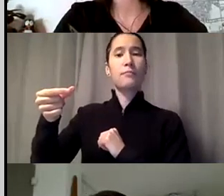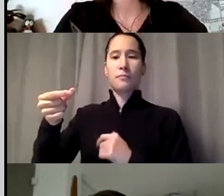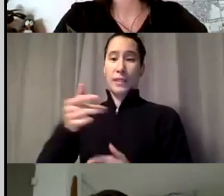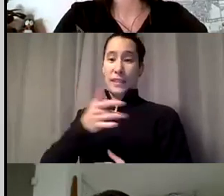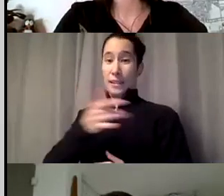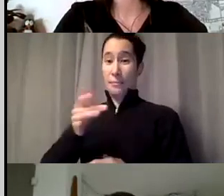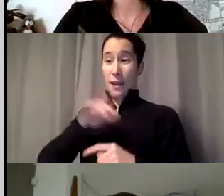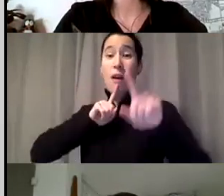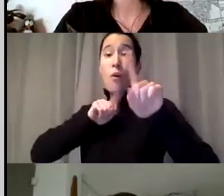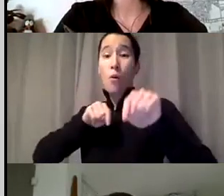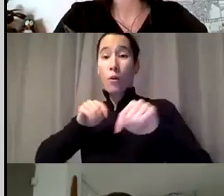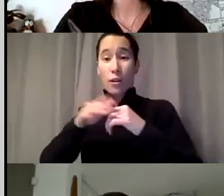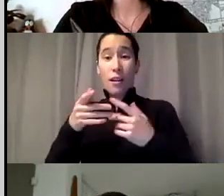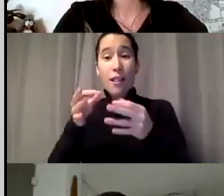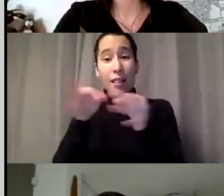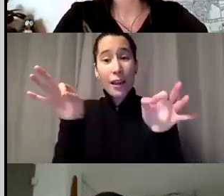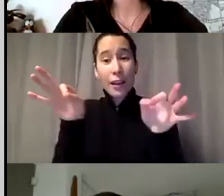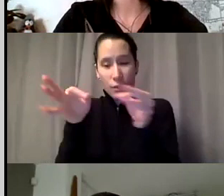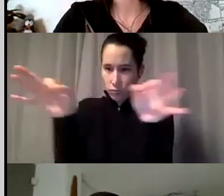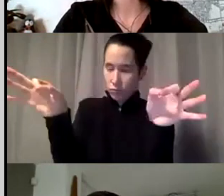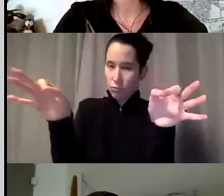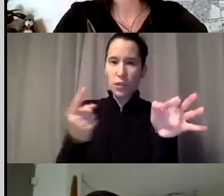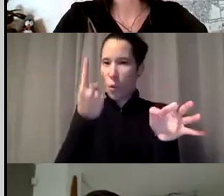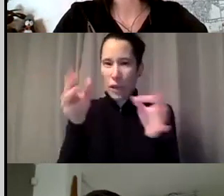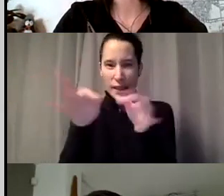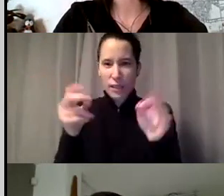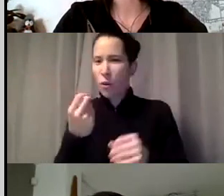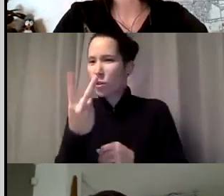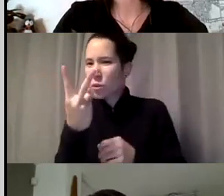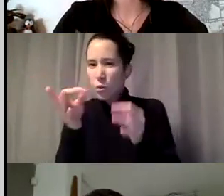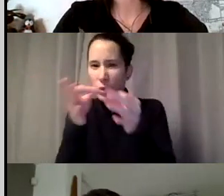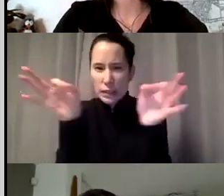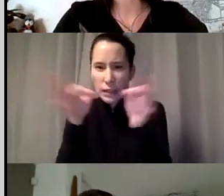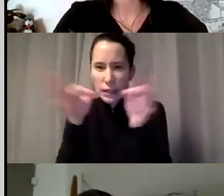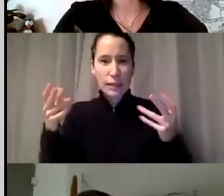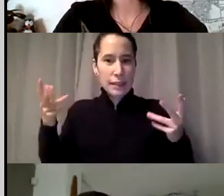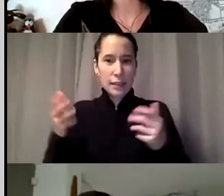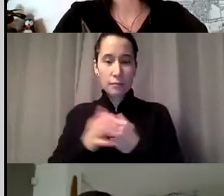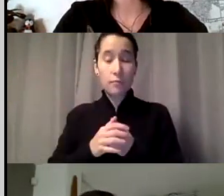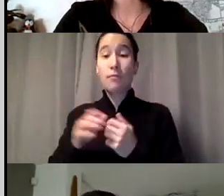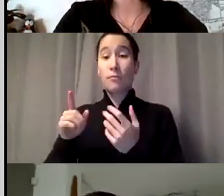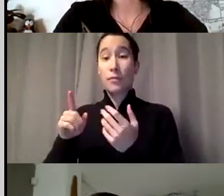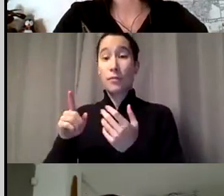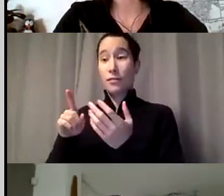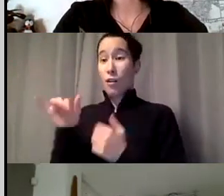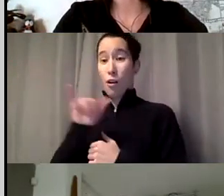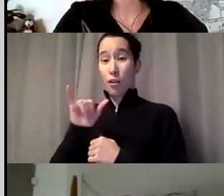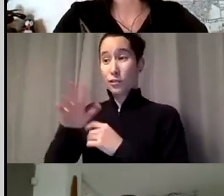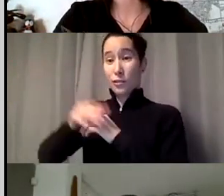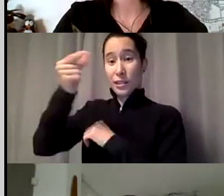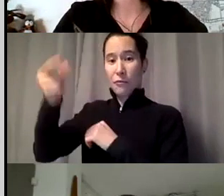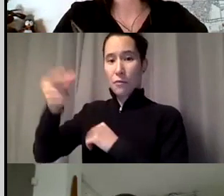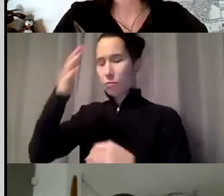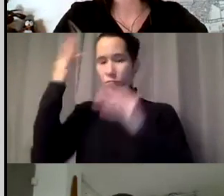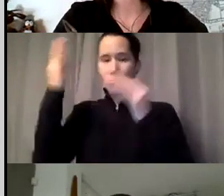full sector. They are typically also a quick decision because of trends that they're seeing in real time.